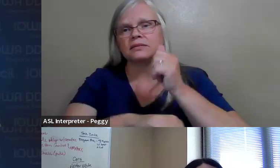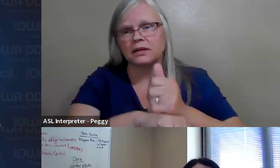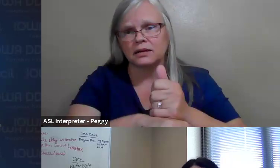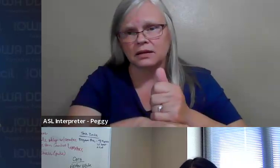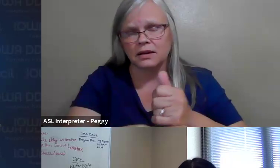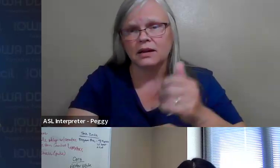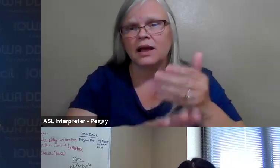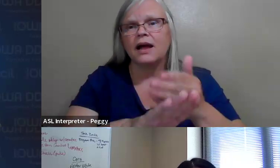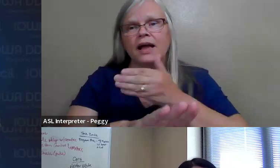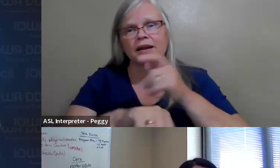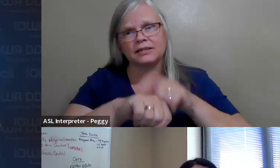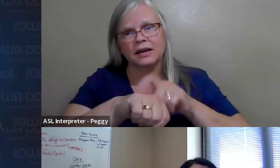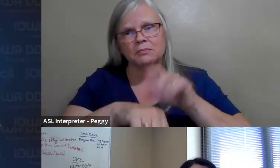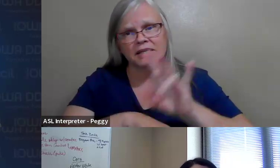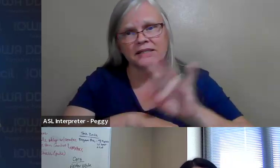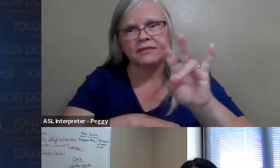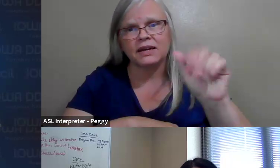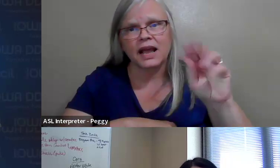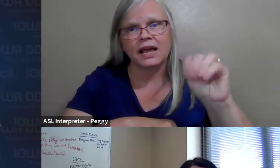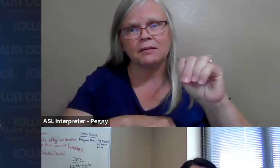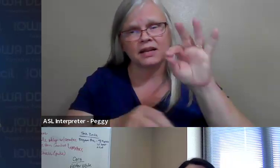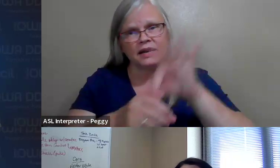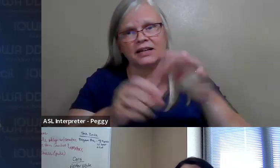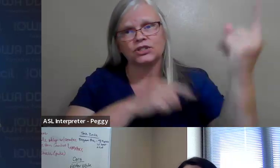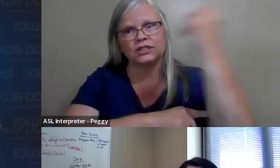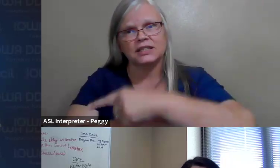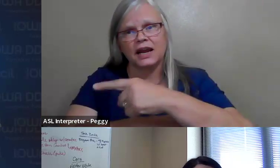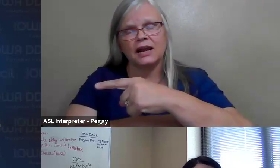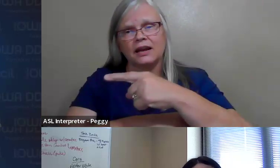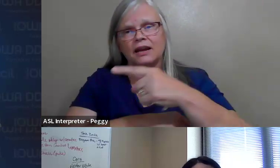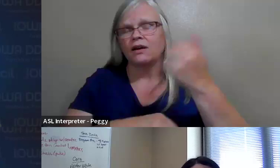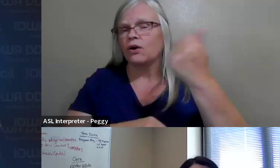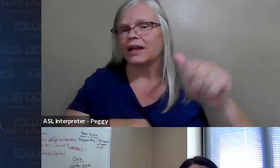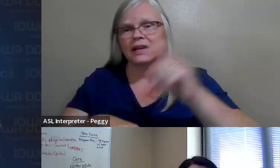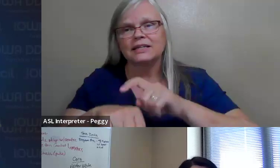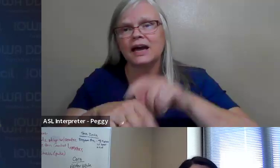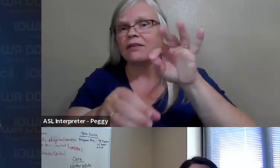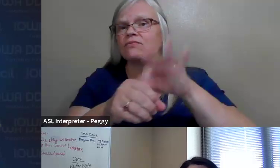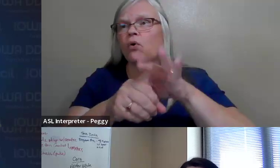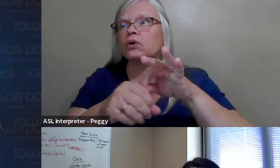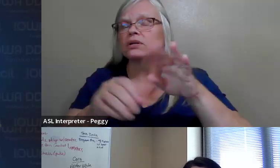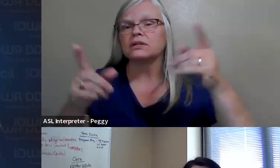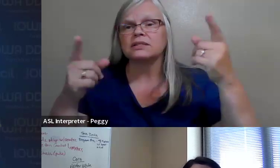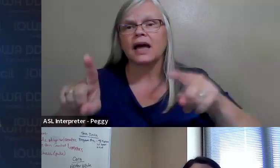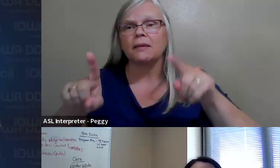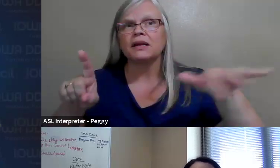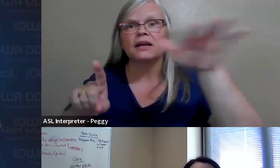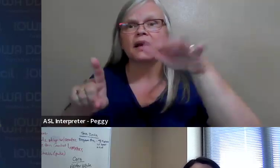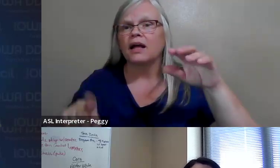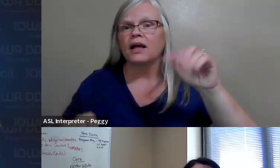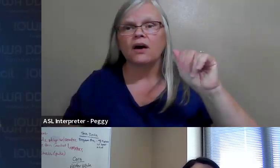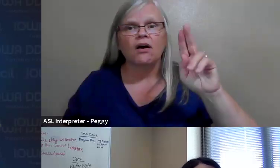time by 7 a.m. on election day when the polls open, or anytime voting is happening at the auditor's